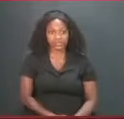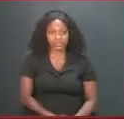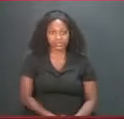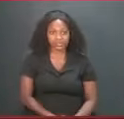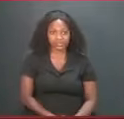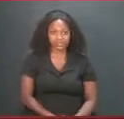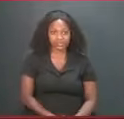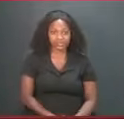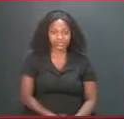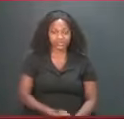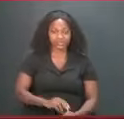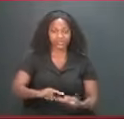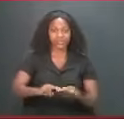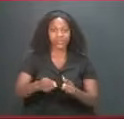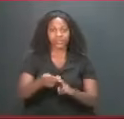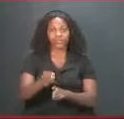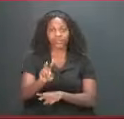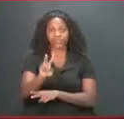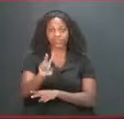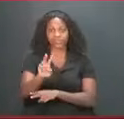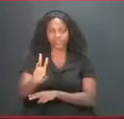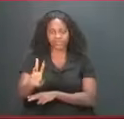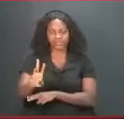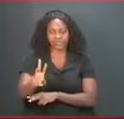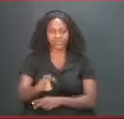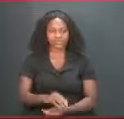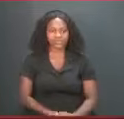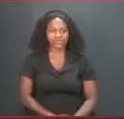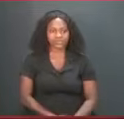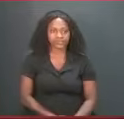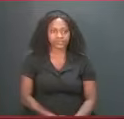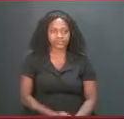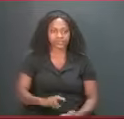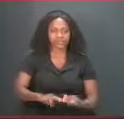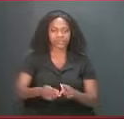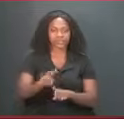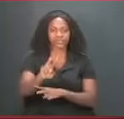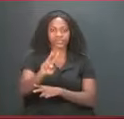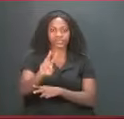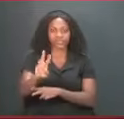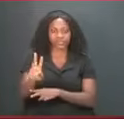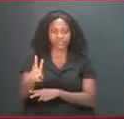item 26. Item 26